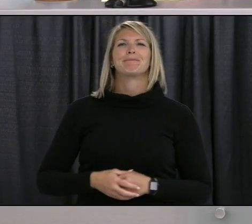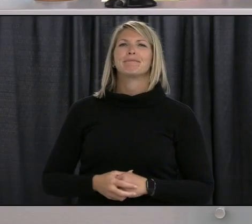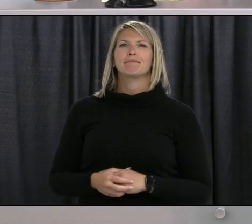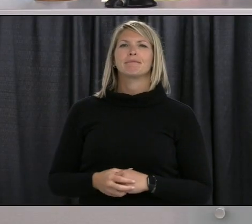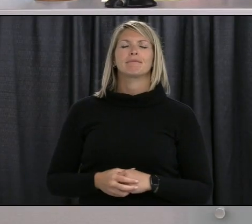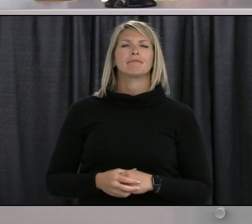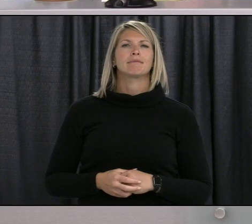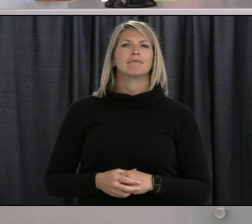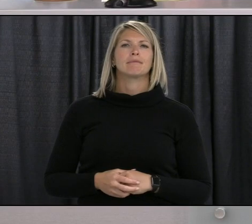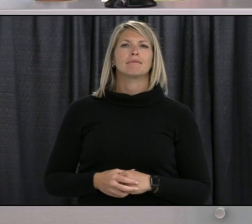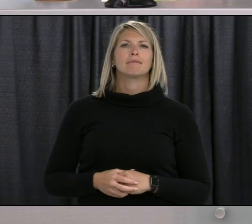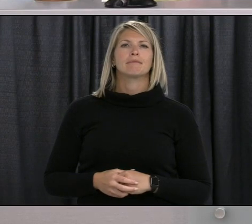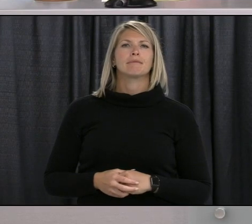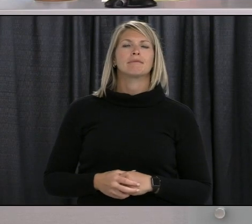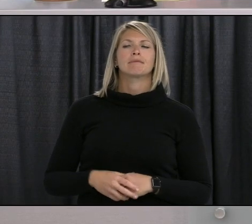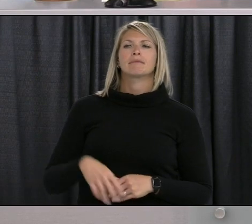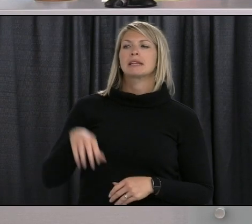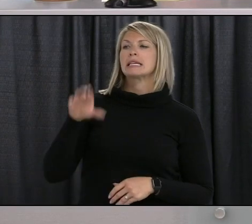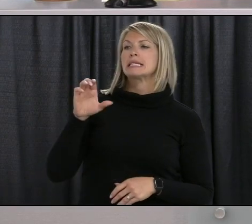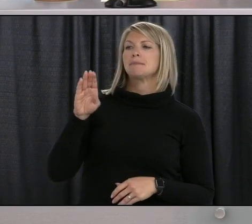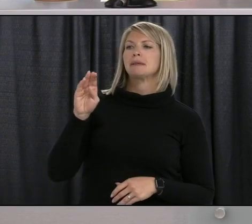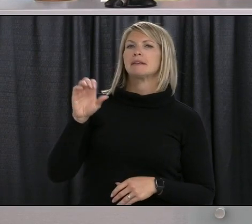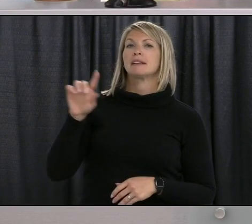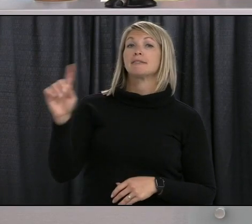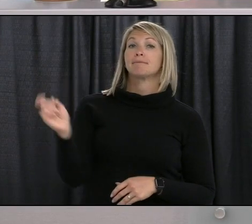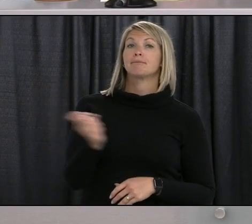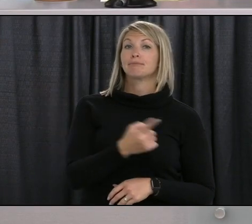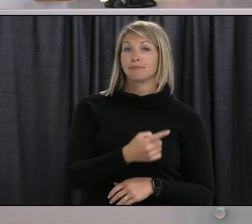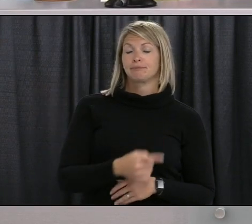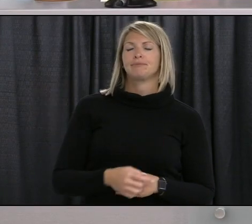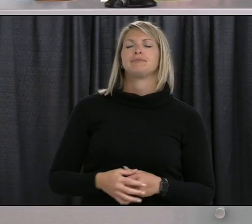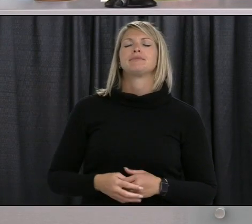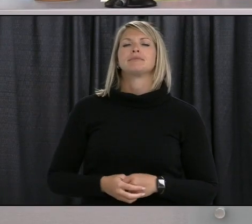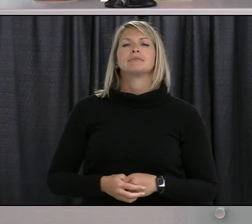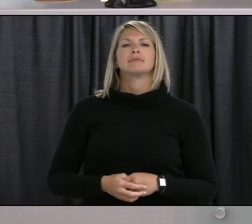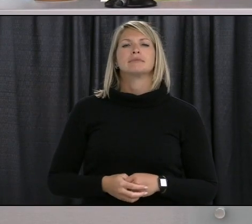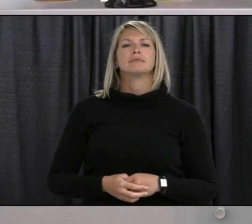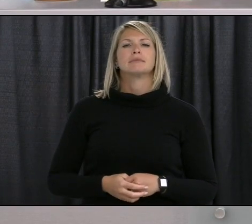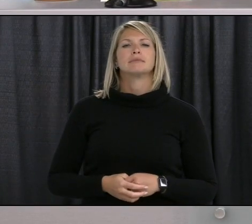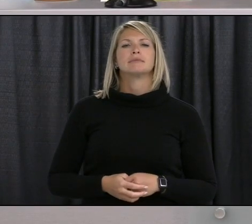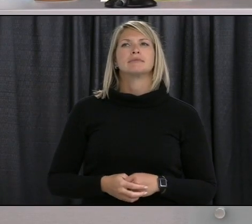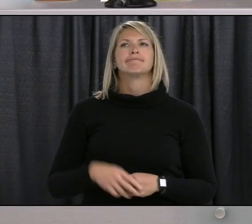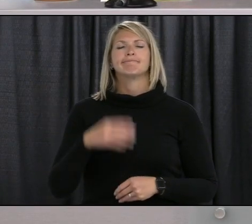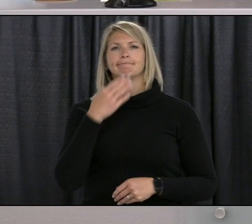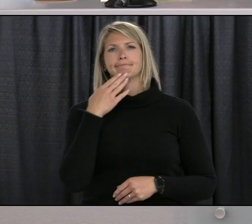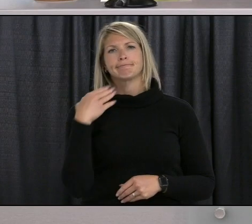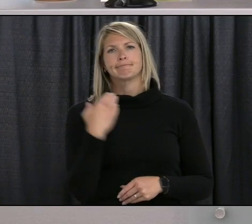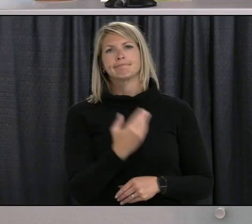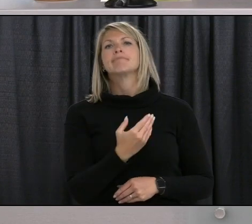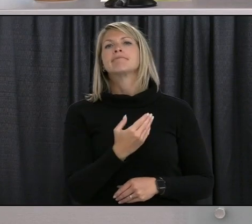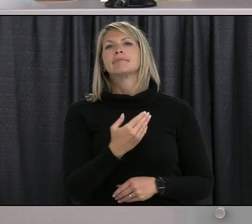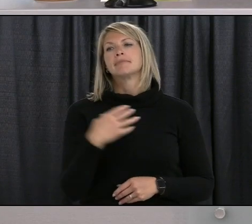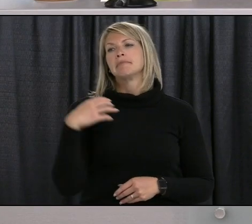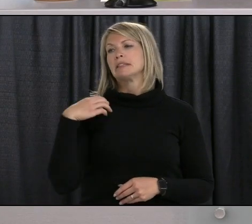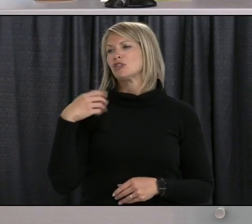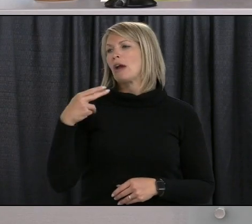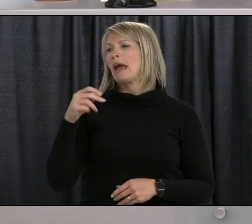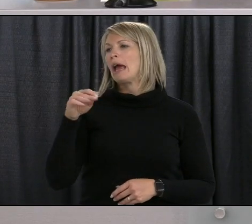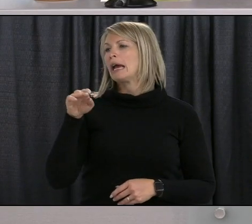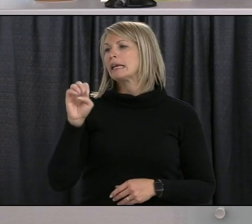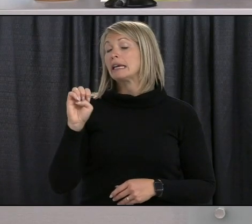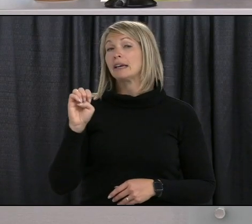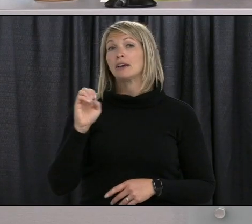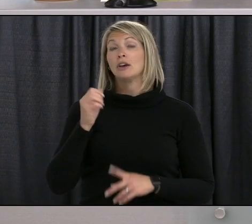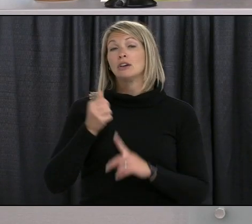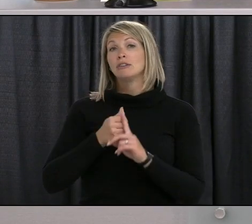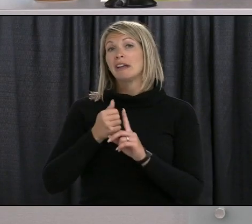Our next questions are from Peter Cowan of CBC News. Please go ahead. Thank you. Minister Haggie, you mentioned that you're not